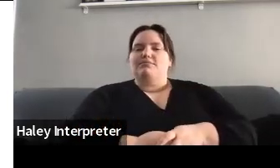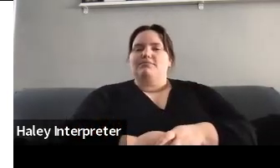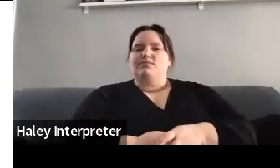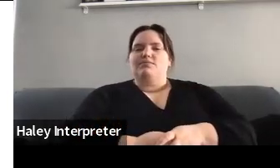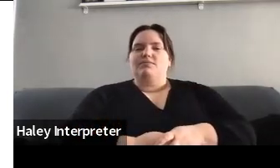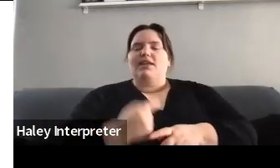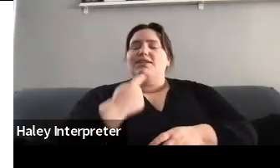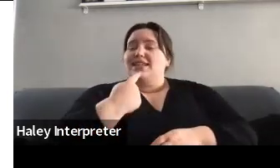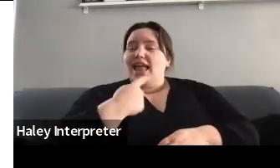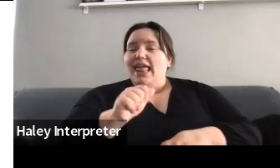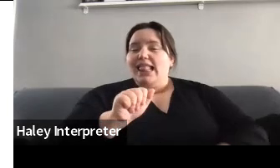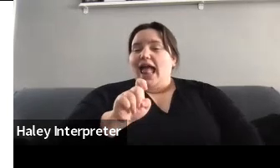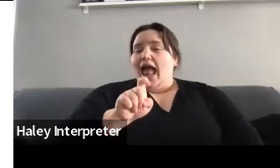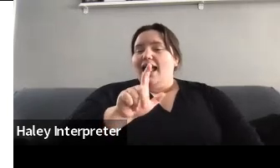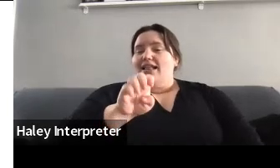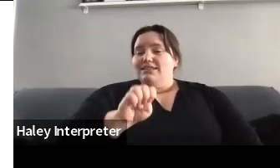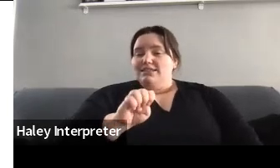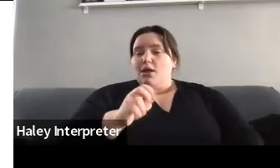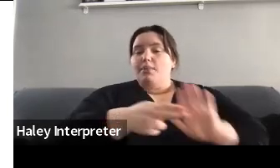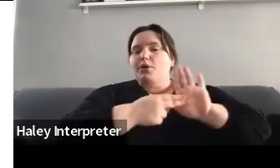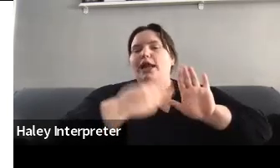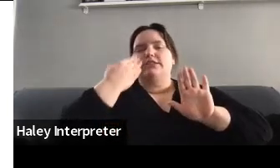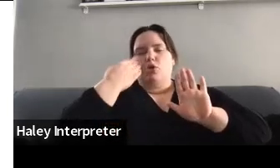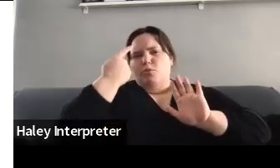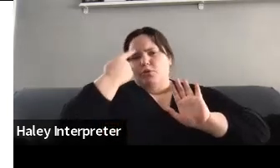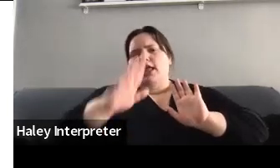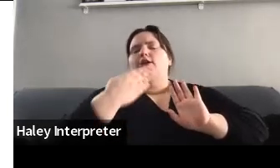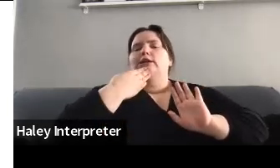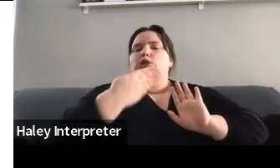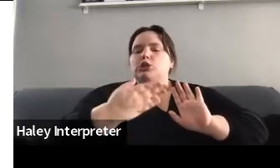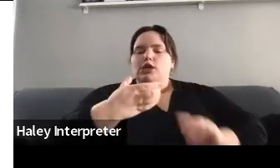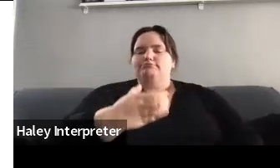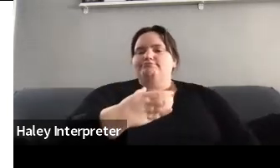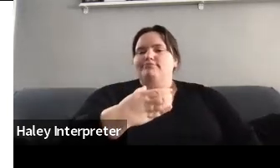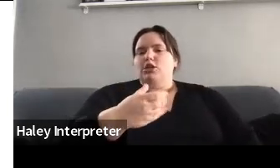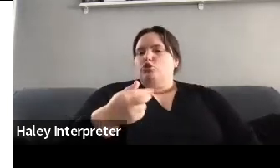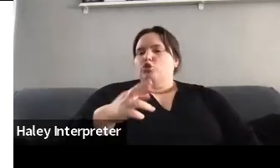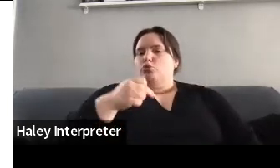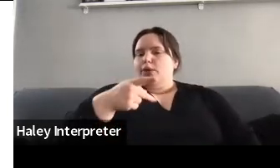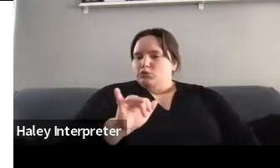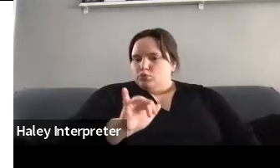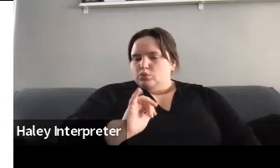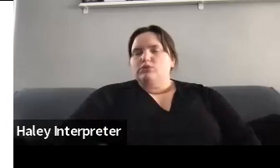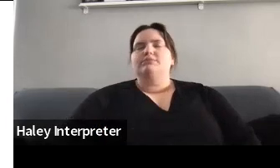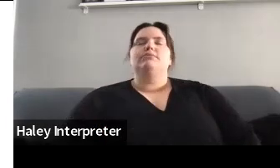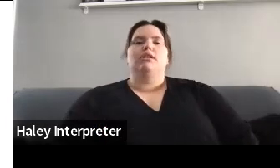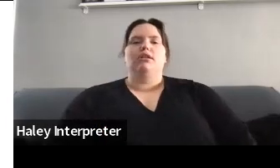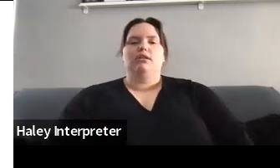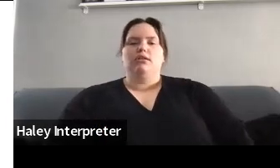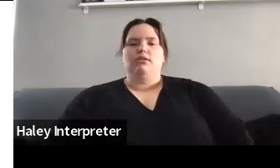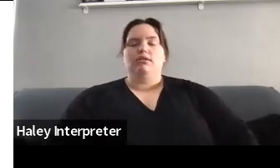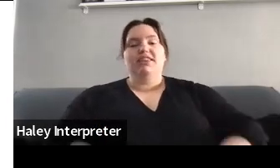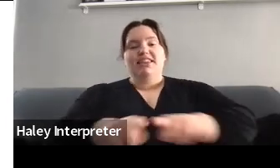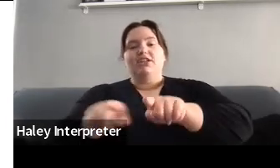brand is kind of known for their good grips product line. There's also large print